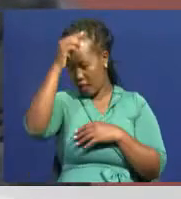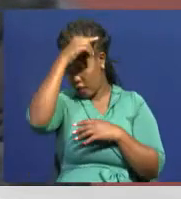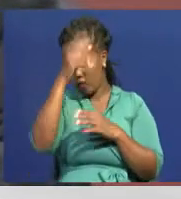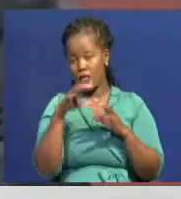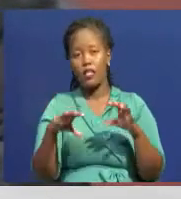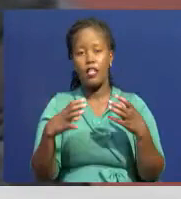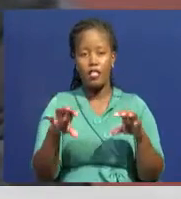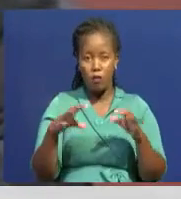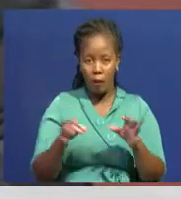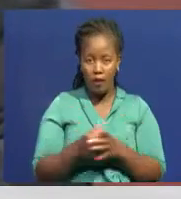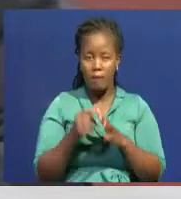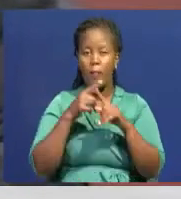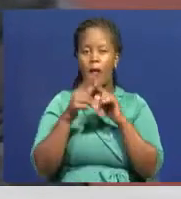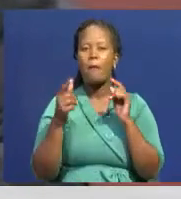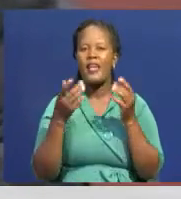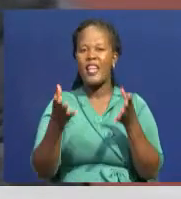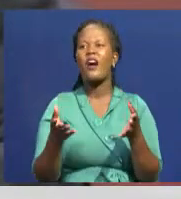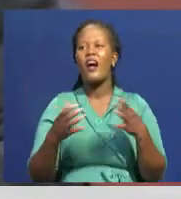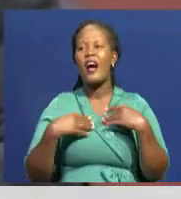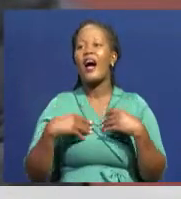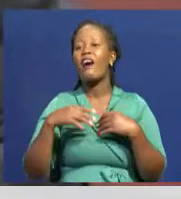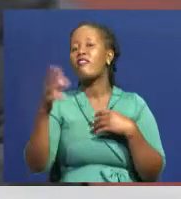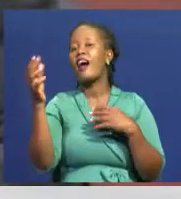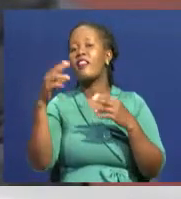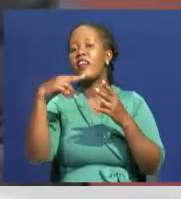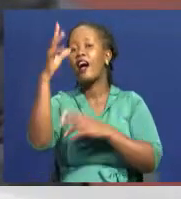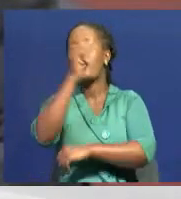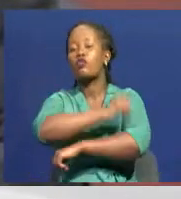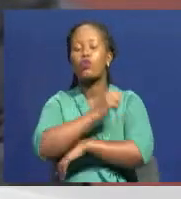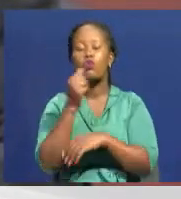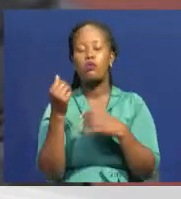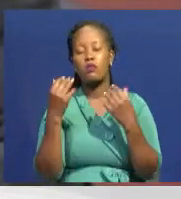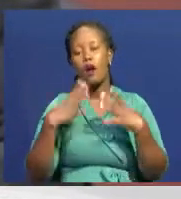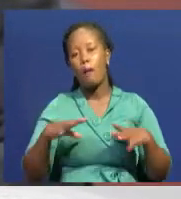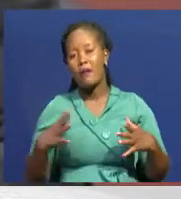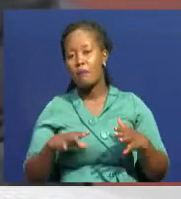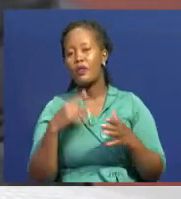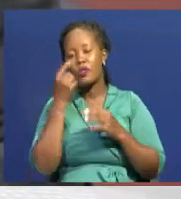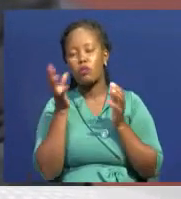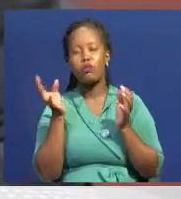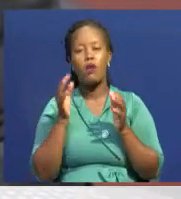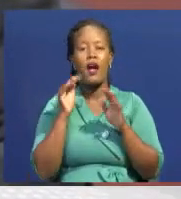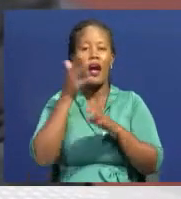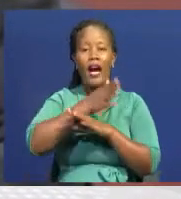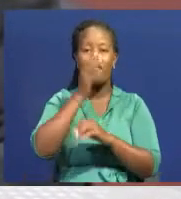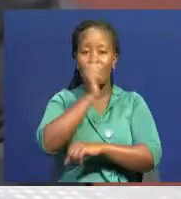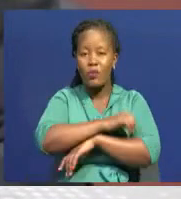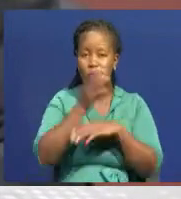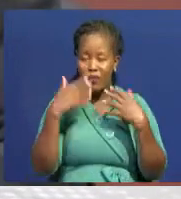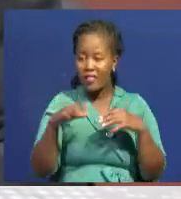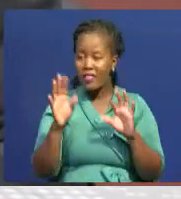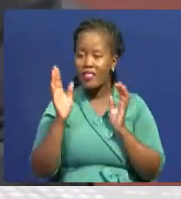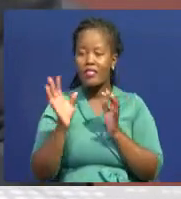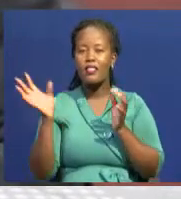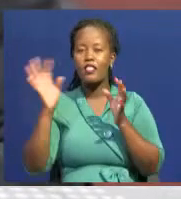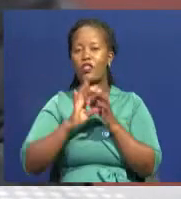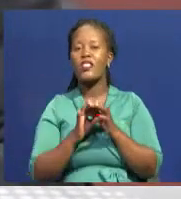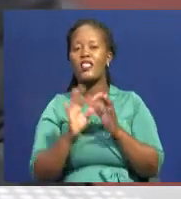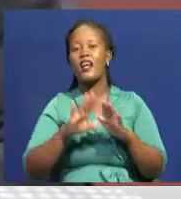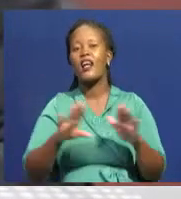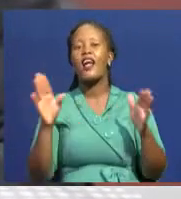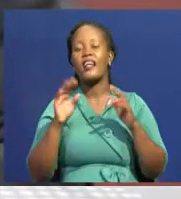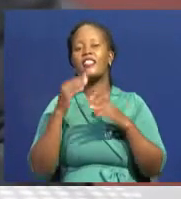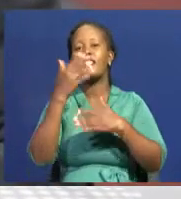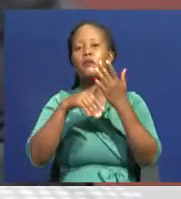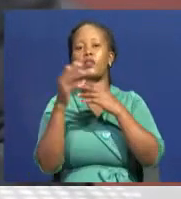school guys who found themselves in real estate. And maybe immediately after school, there was nothing he was doing. So he had to come in